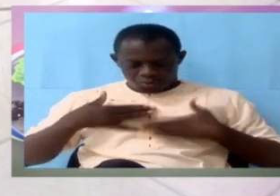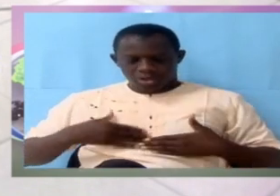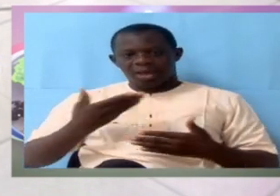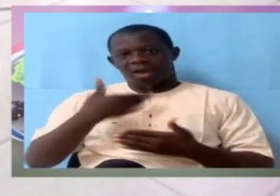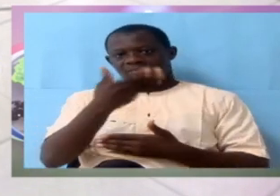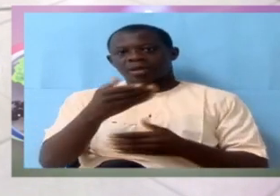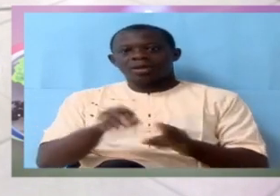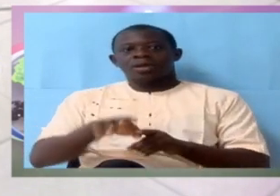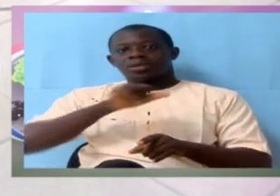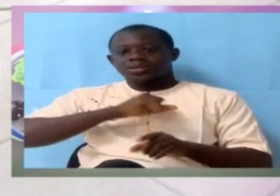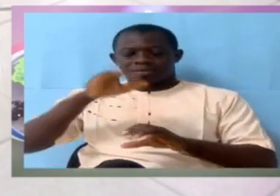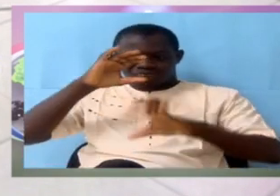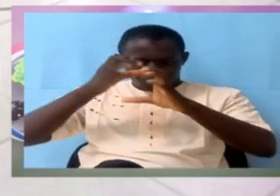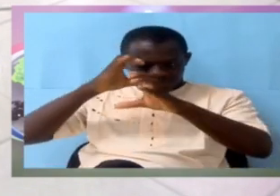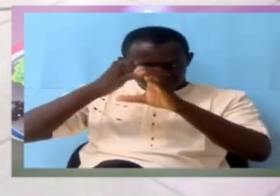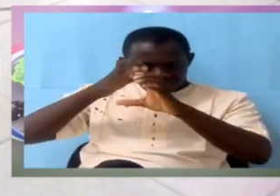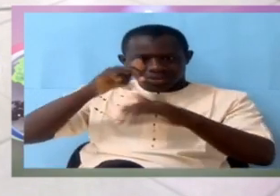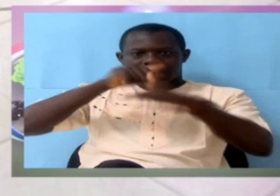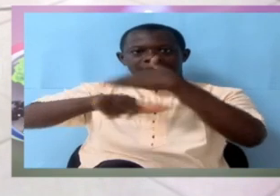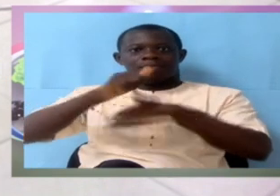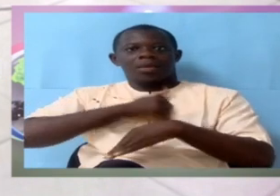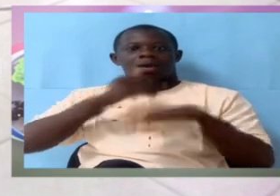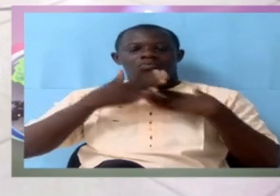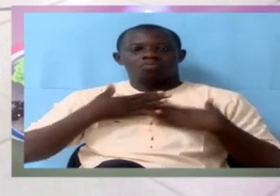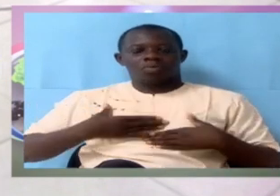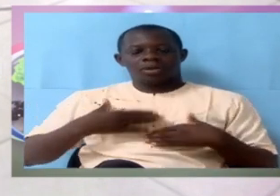They looked inside my body.